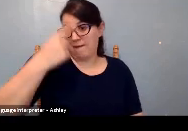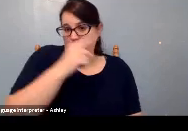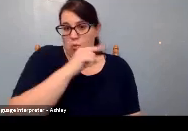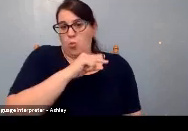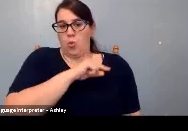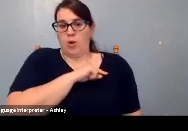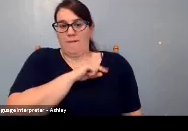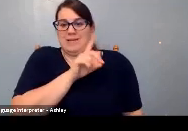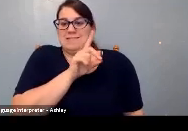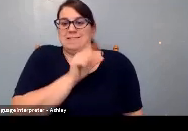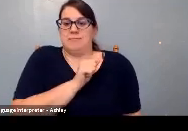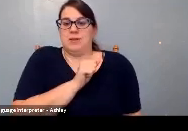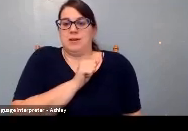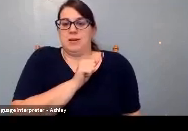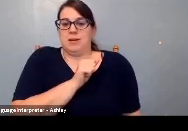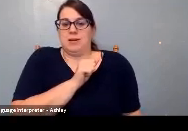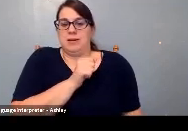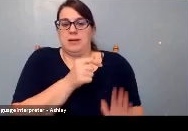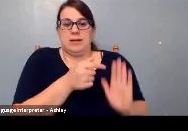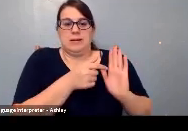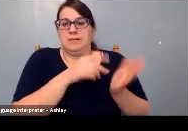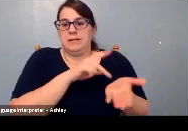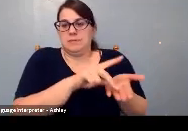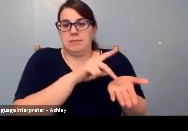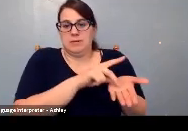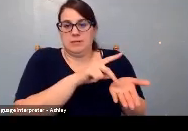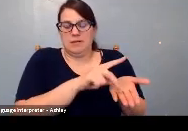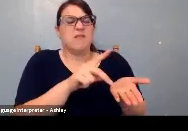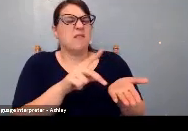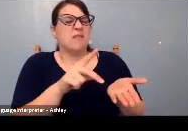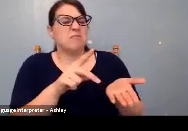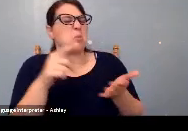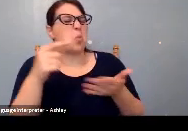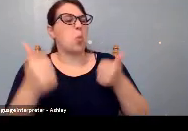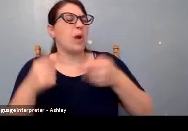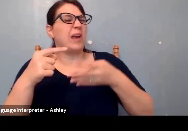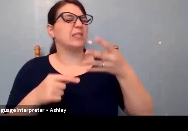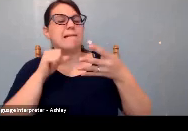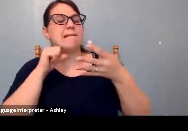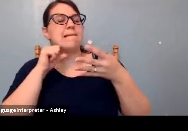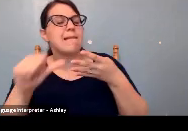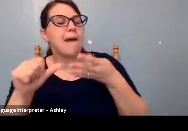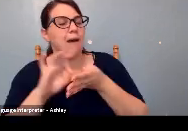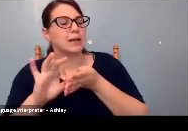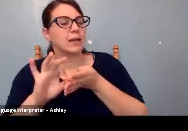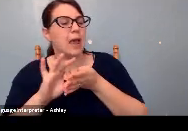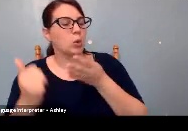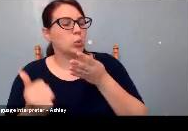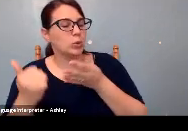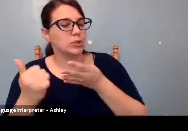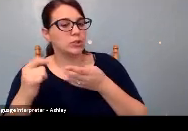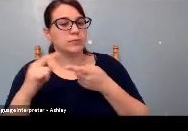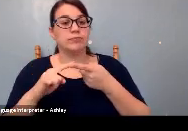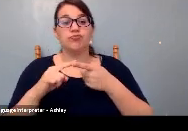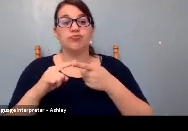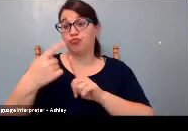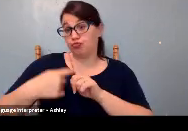expenses. The following is not an example of a qualified disability expense. A, rent